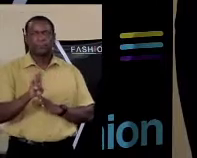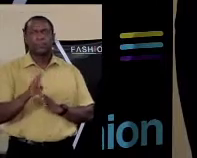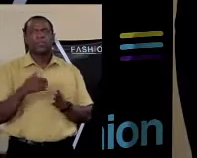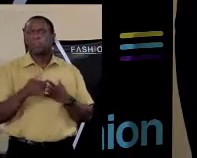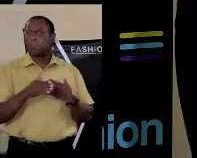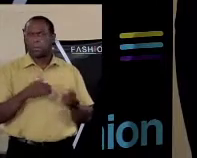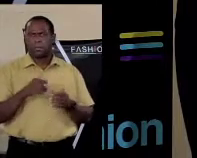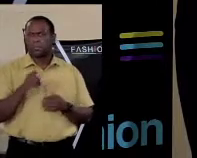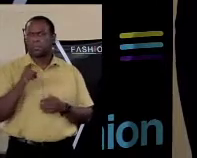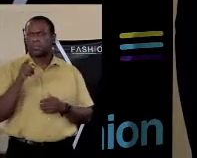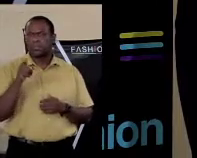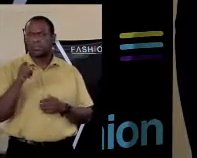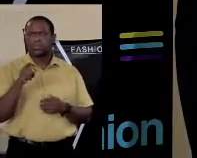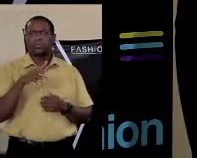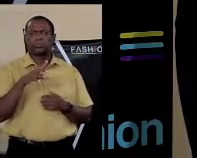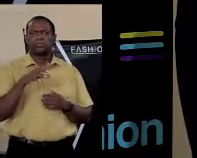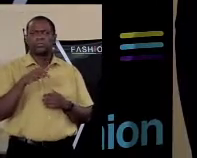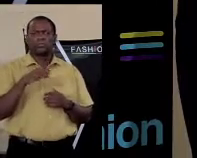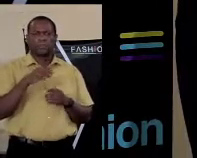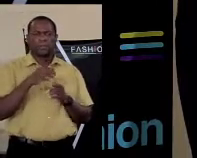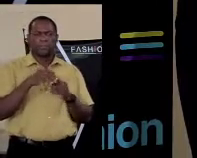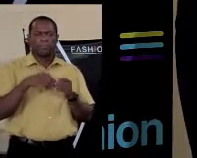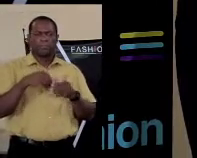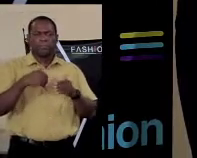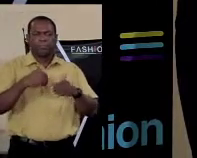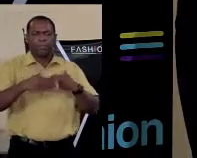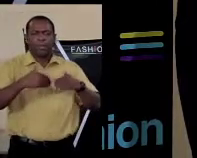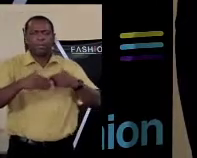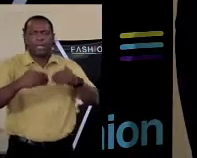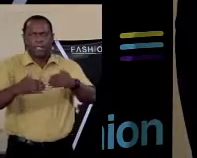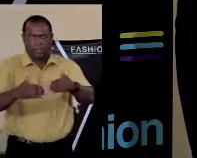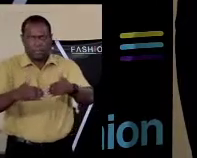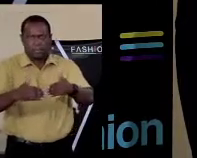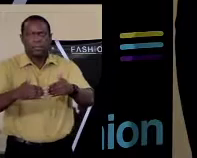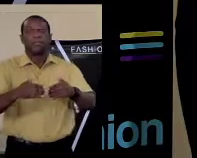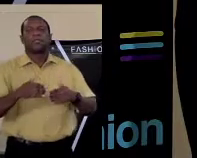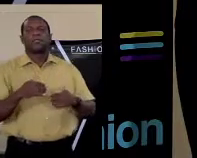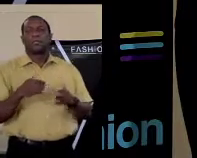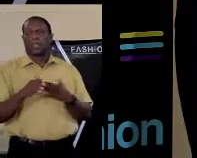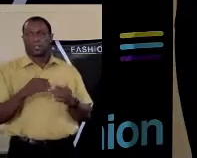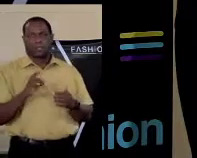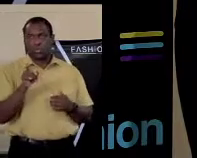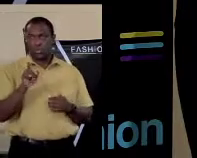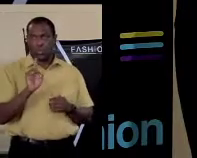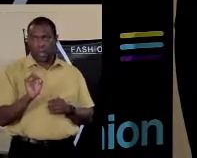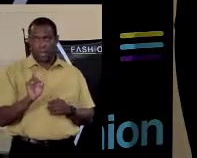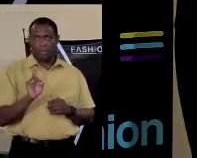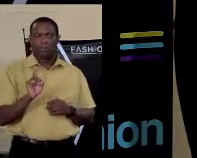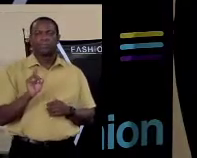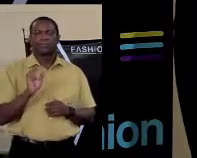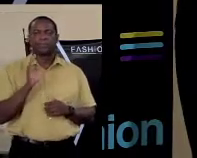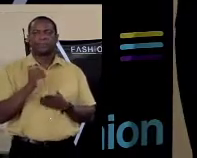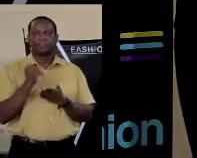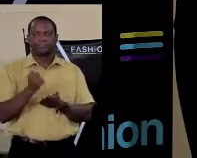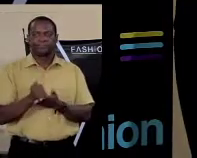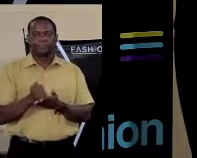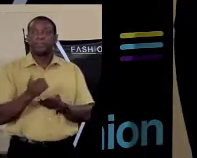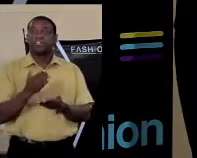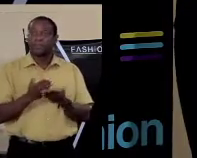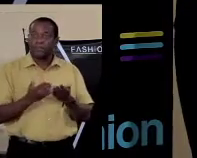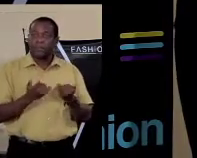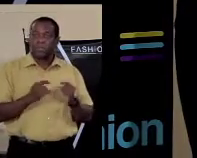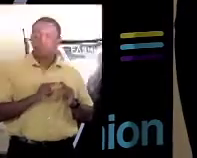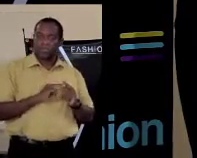of where you are in the process, because information is always valuable, right? There are some of you that now may now be